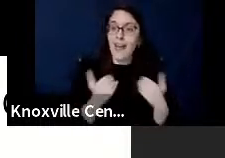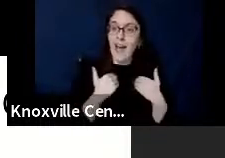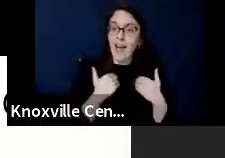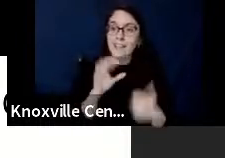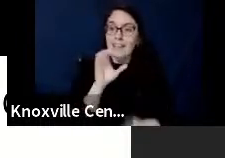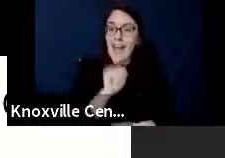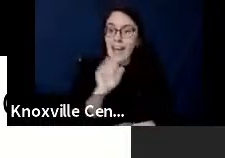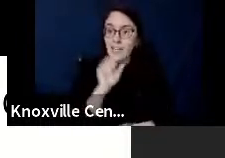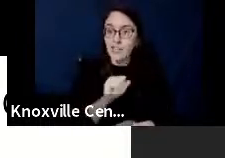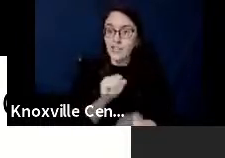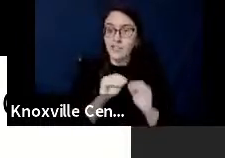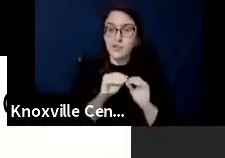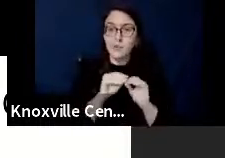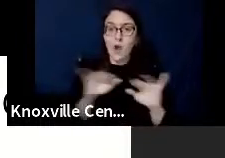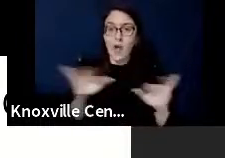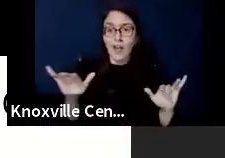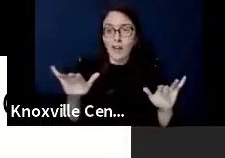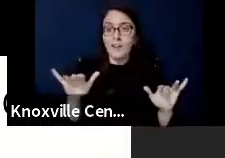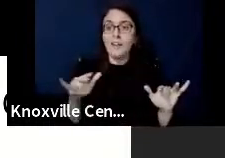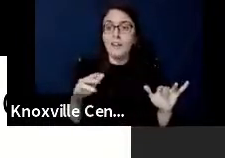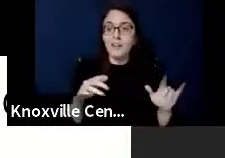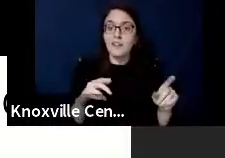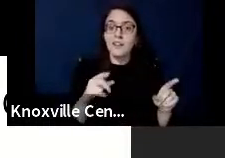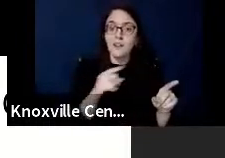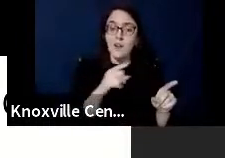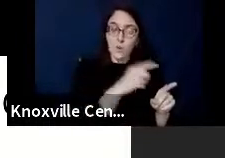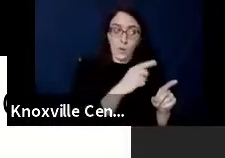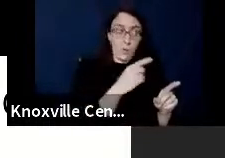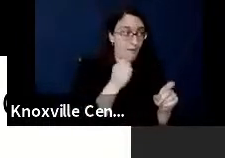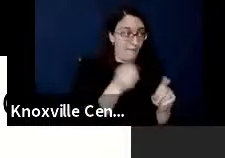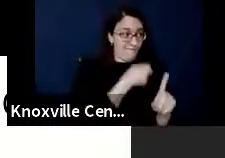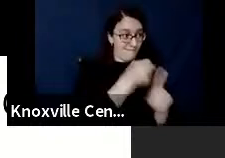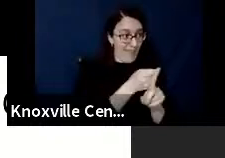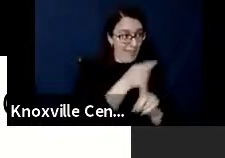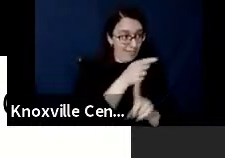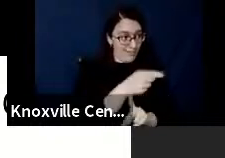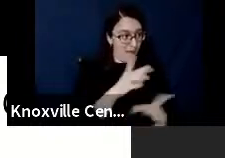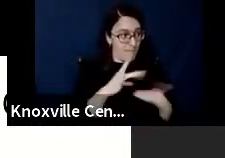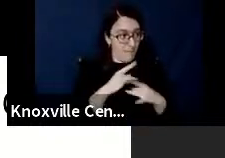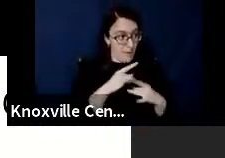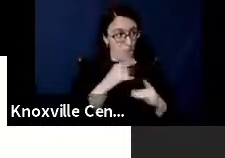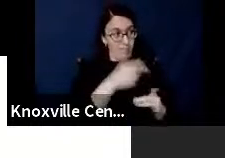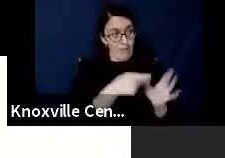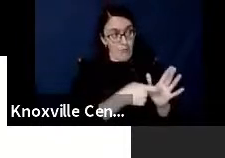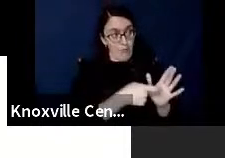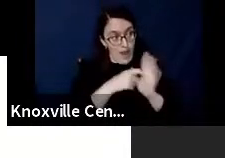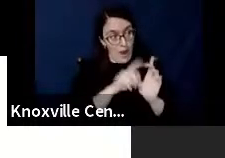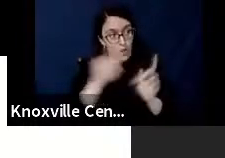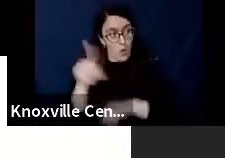age spread in terms of those that it affects to the point that they require hospitalization. Next slide, please.